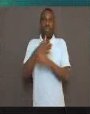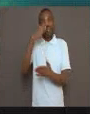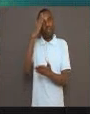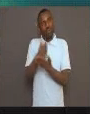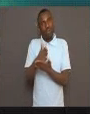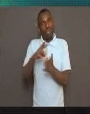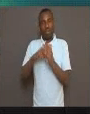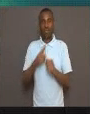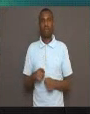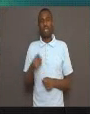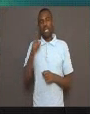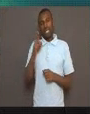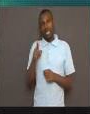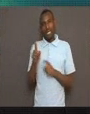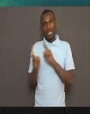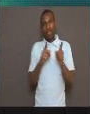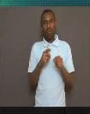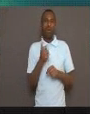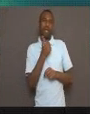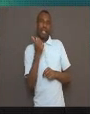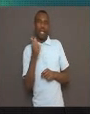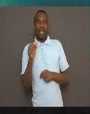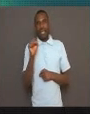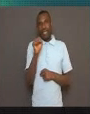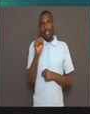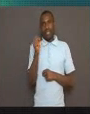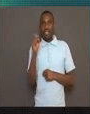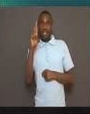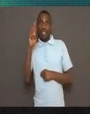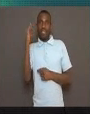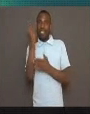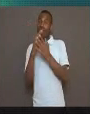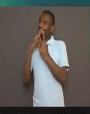This is another stress-strain graph, students.